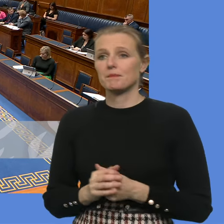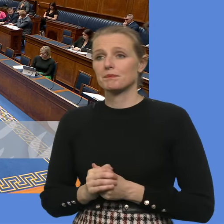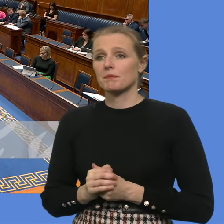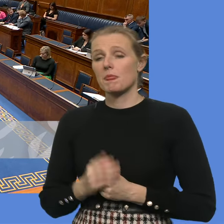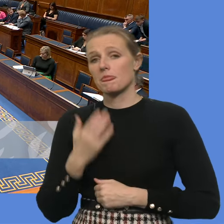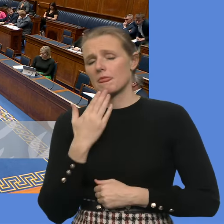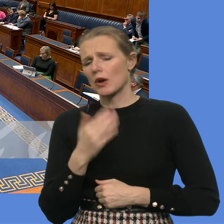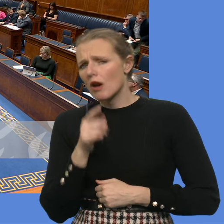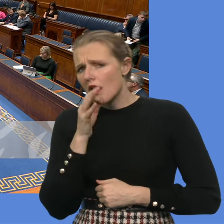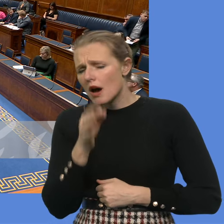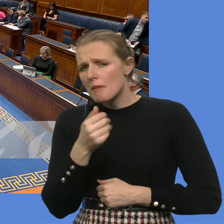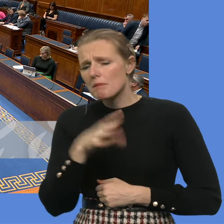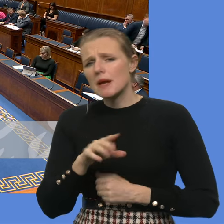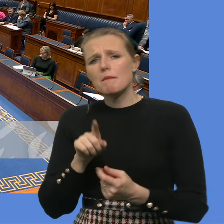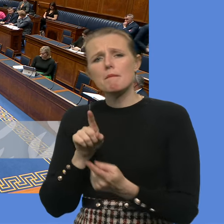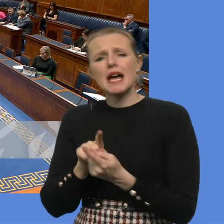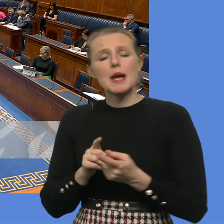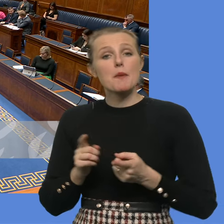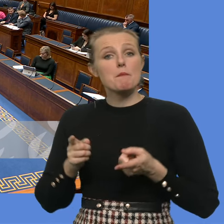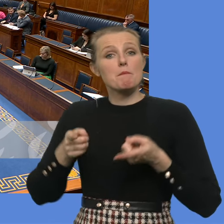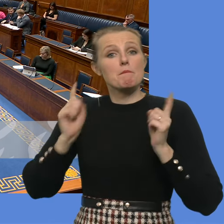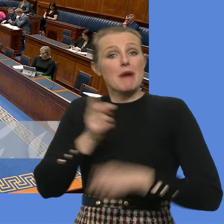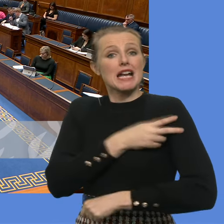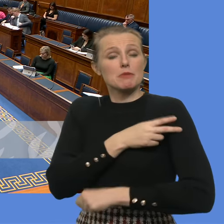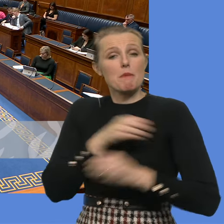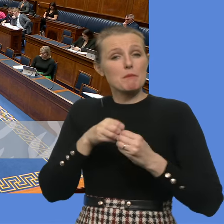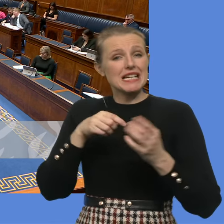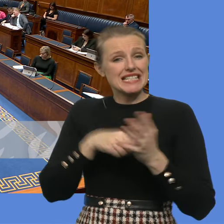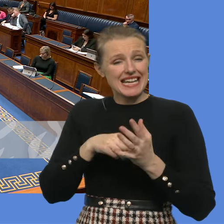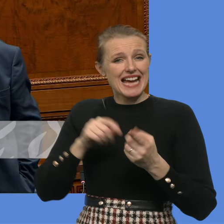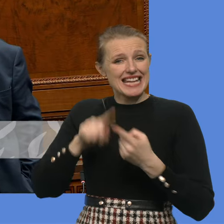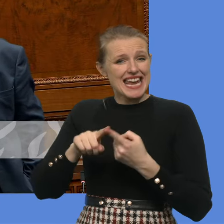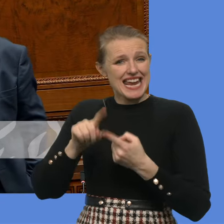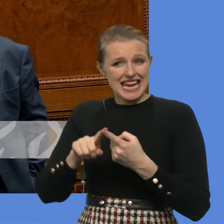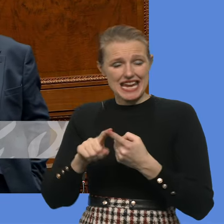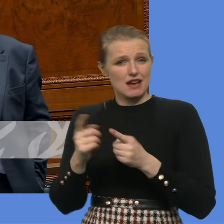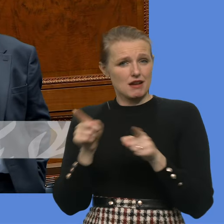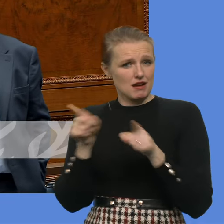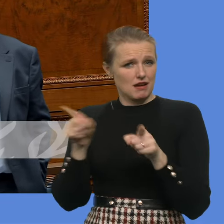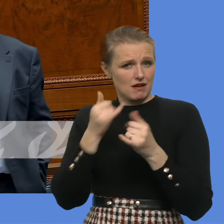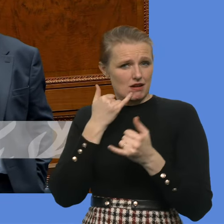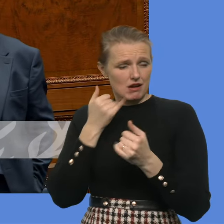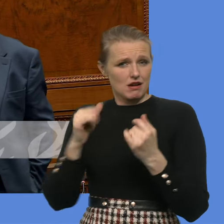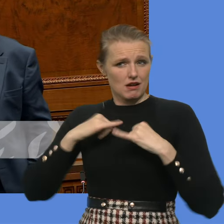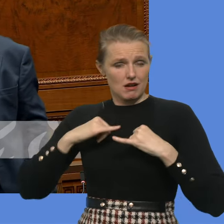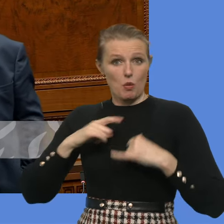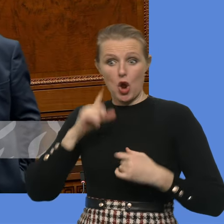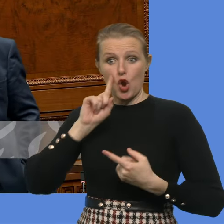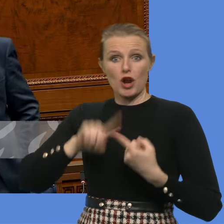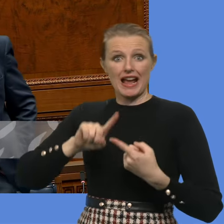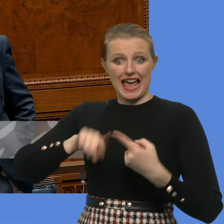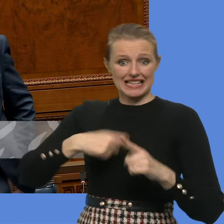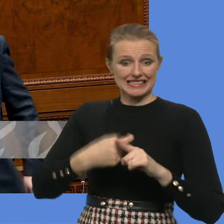has met yet with the management of BT and EE regarding the potential of closure of the Enniskillen